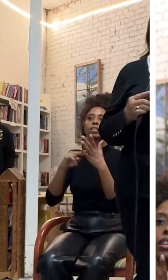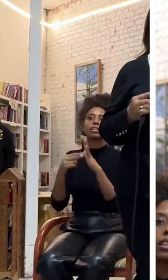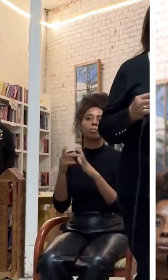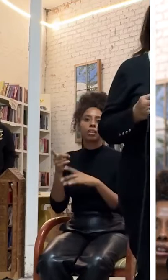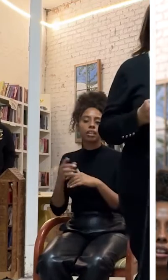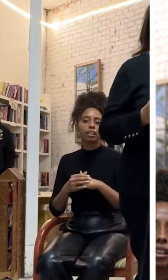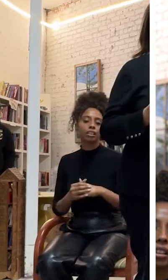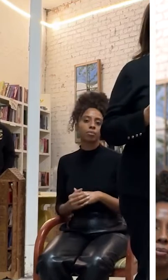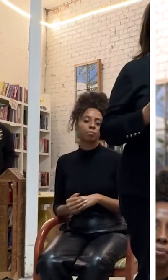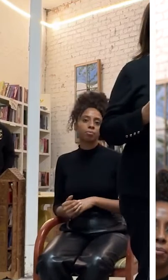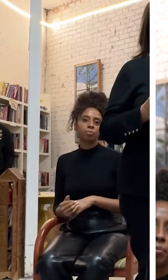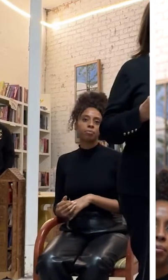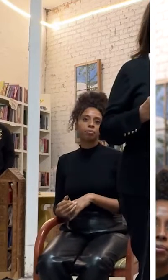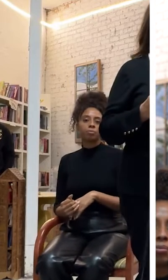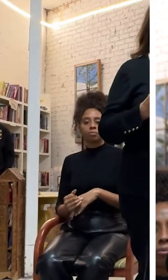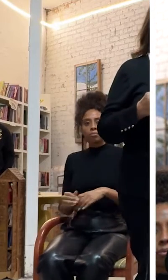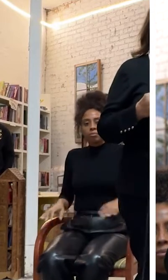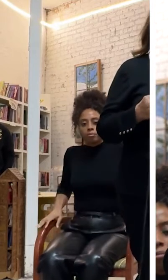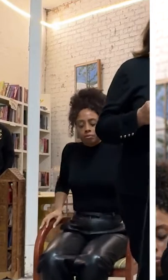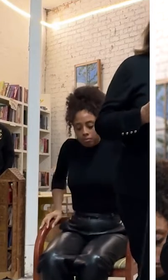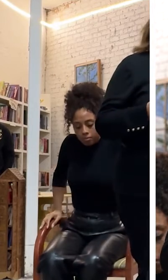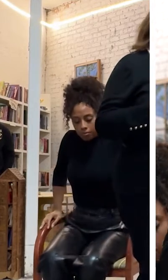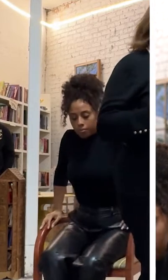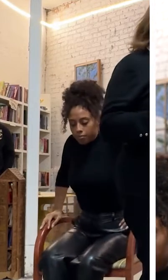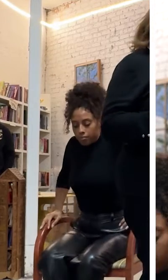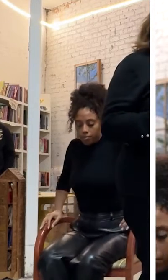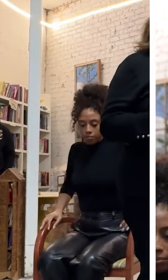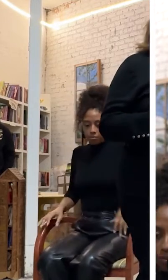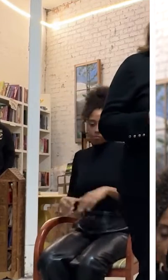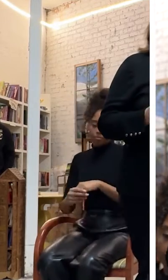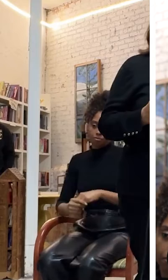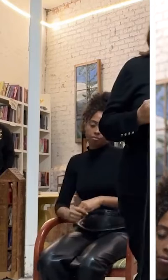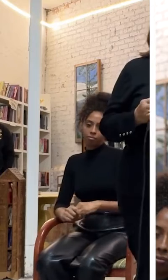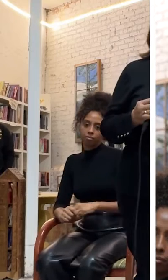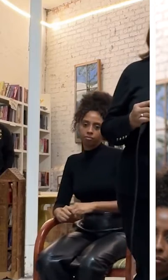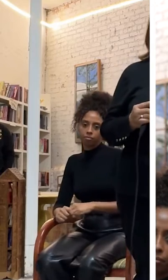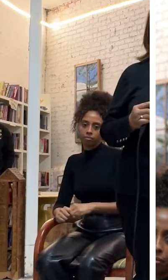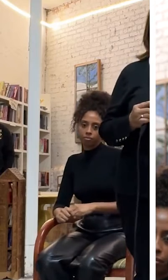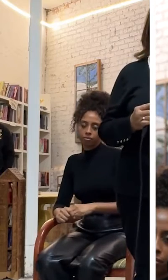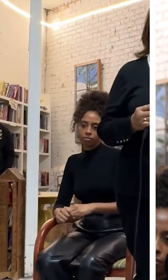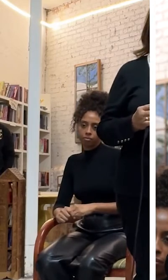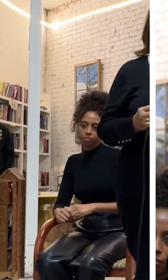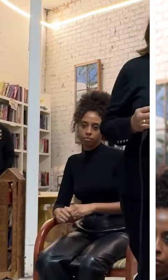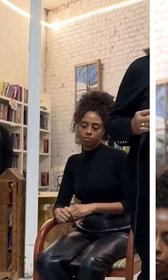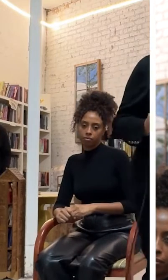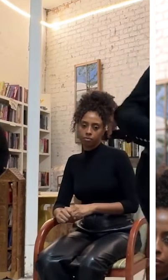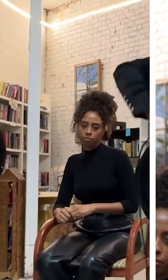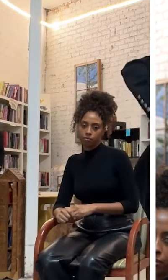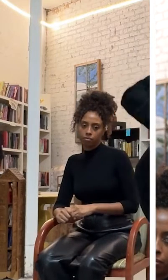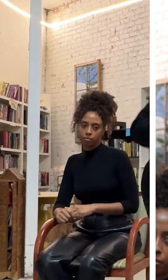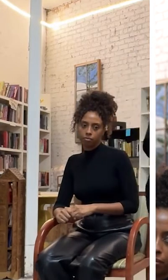means. And I beg to differ on that. Every little thing from